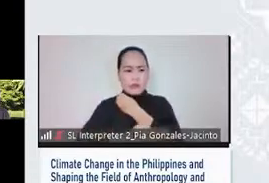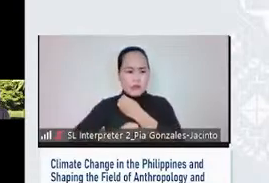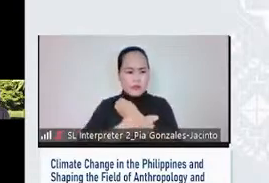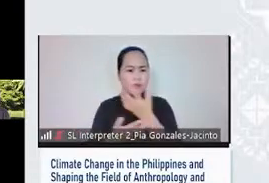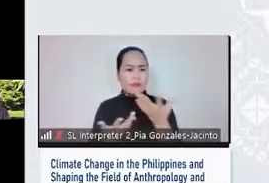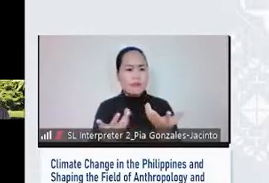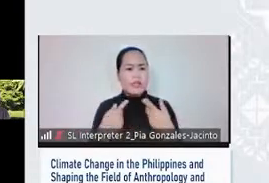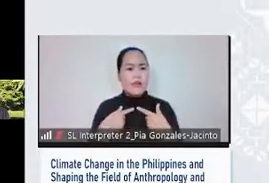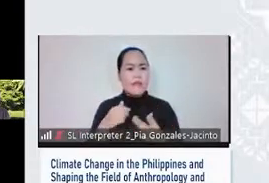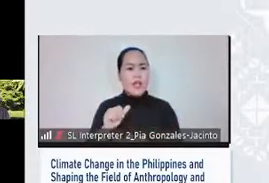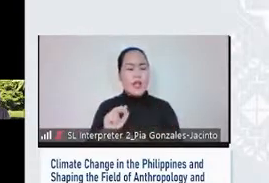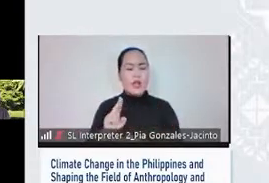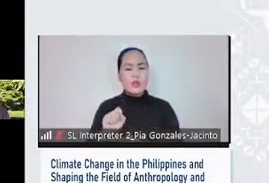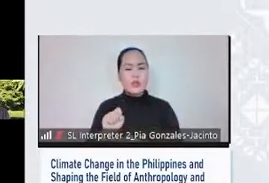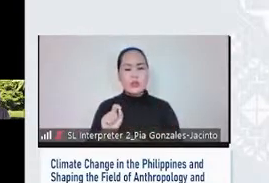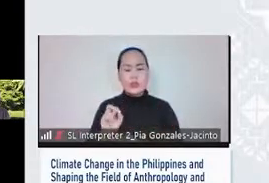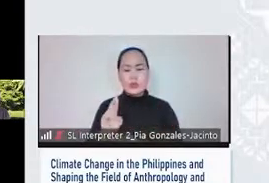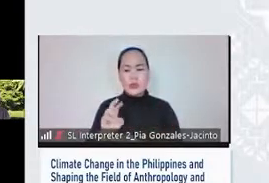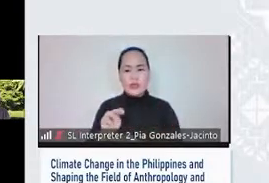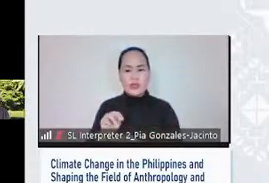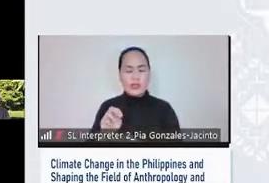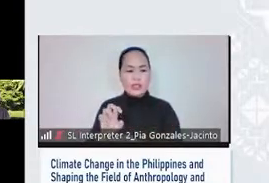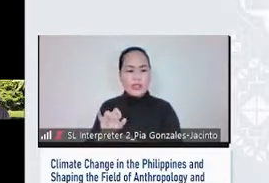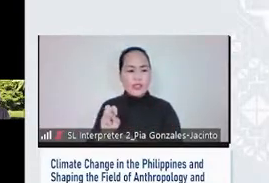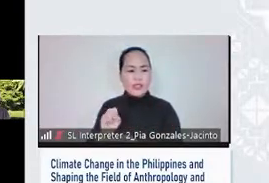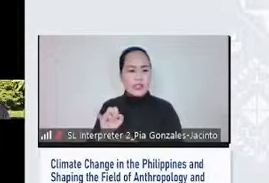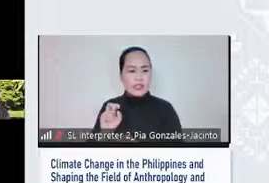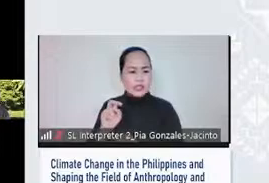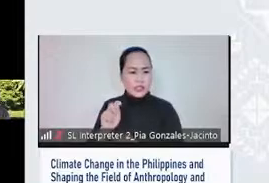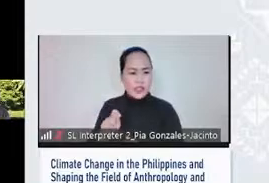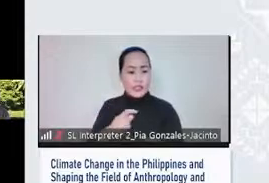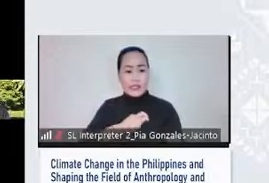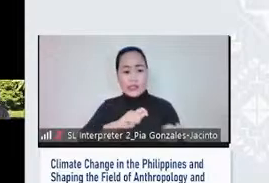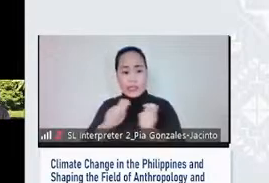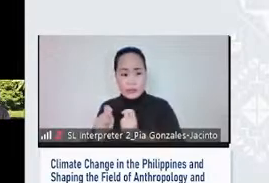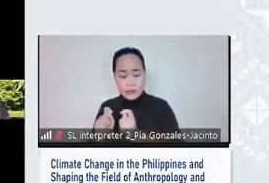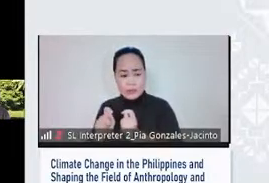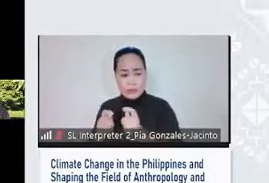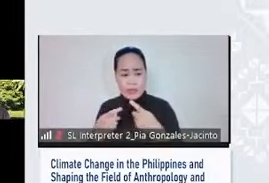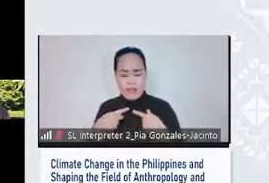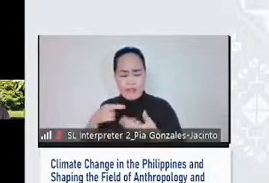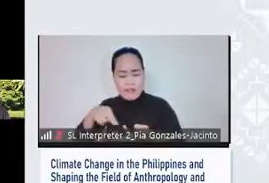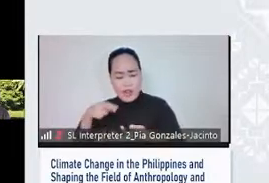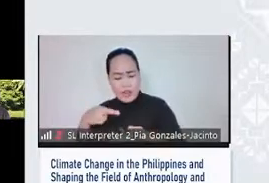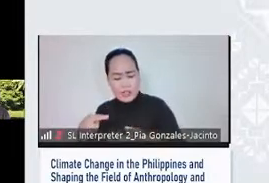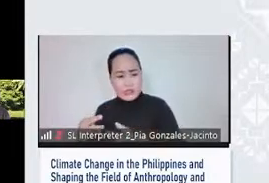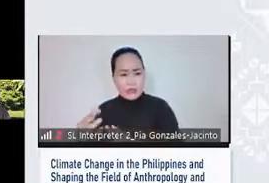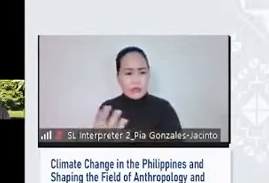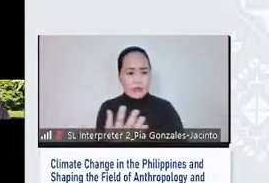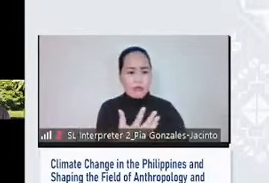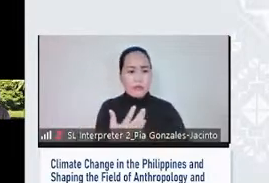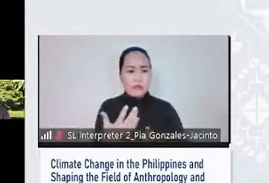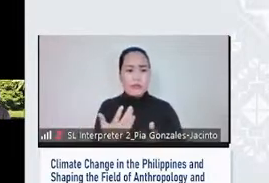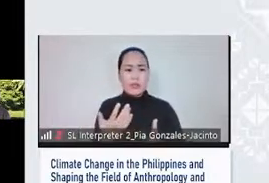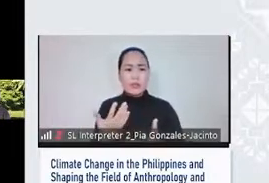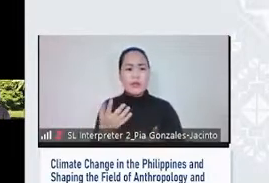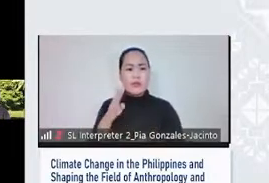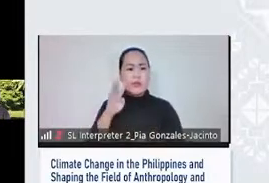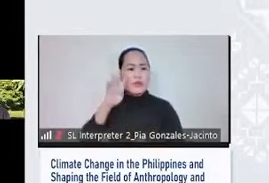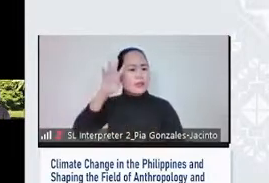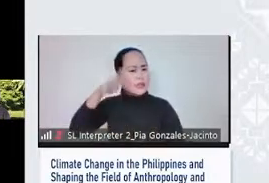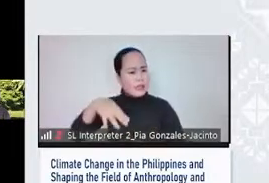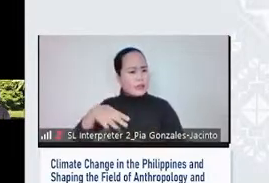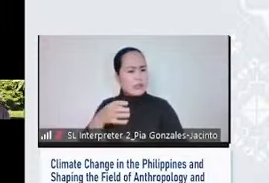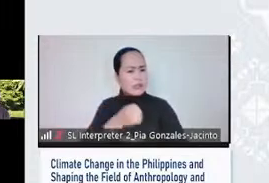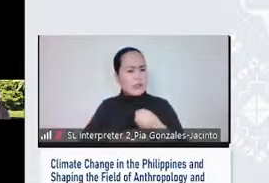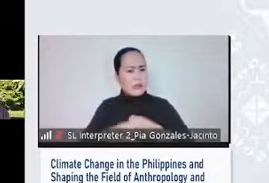migration? Maybe, but they didn't export complex rice farming, and they were certainly later than the purported 4,000-year-old sites proffered